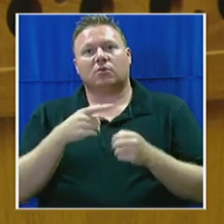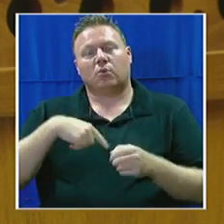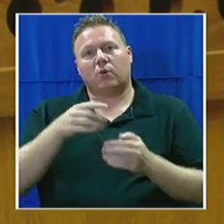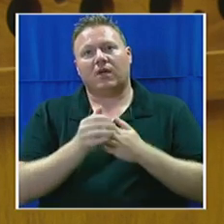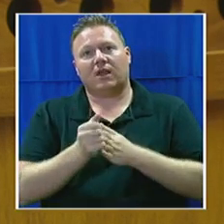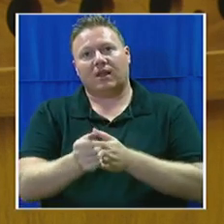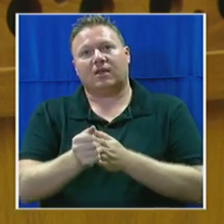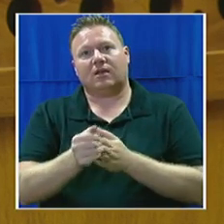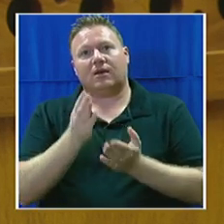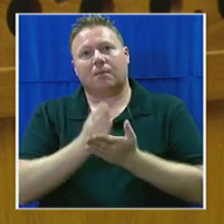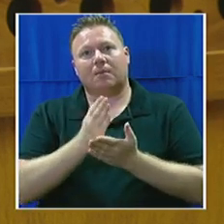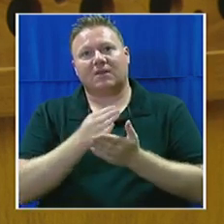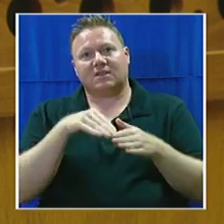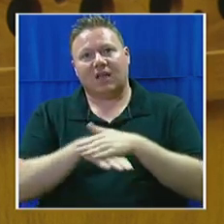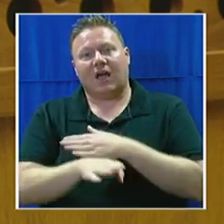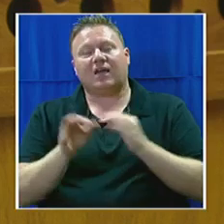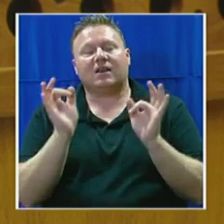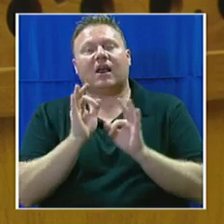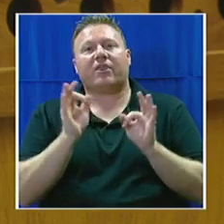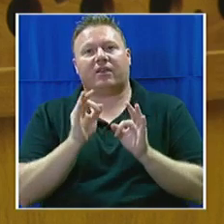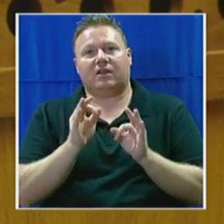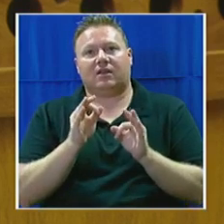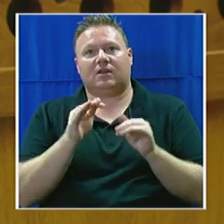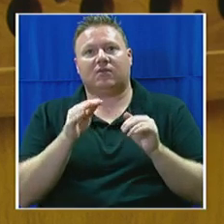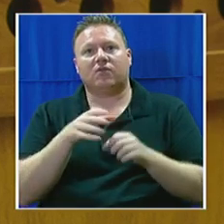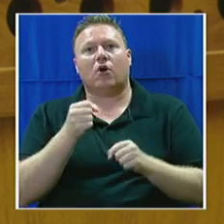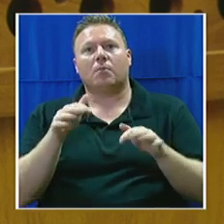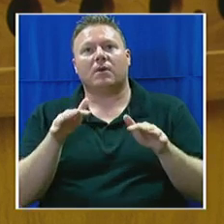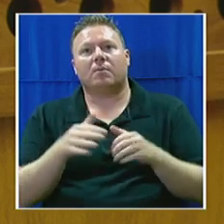you must hide nothing from the people.